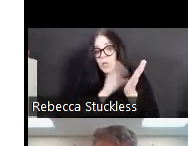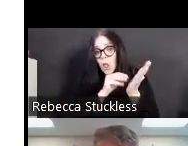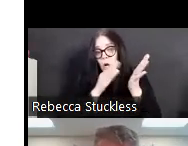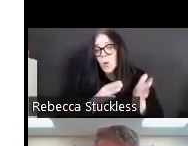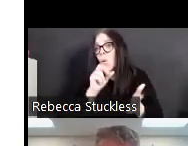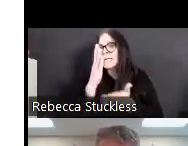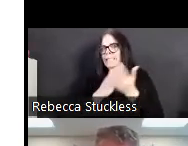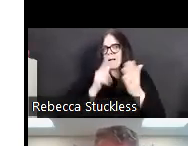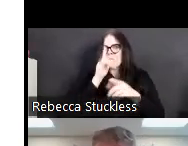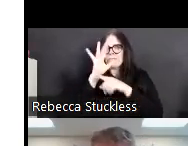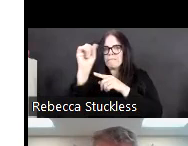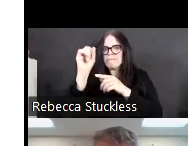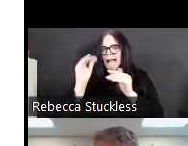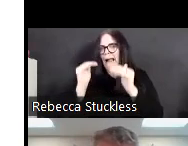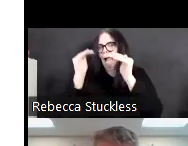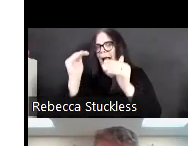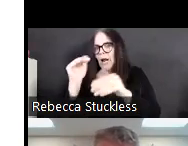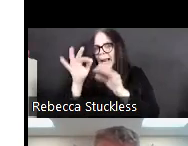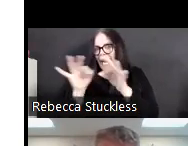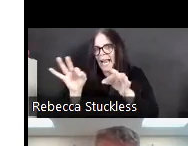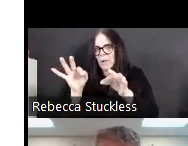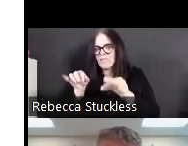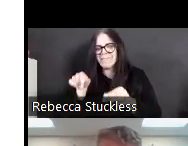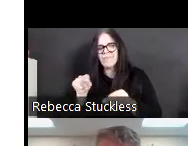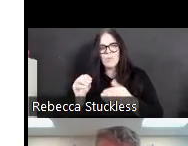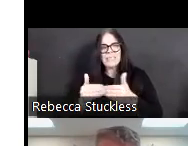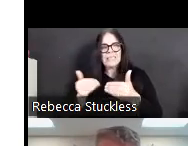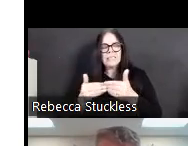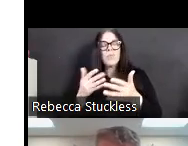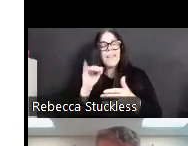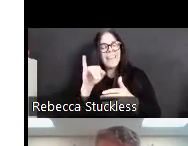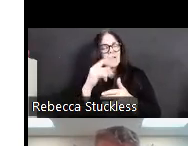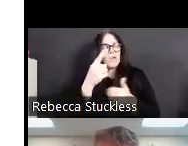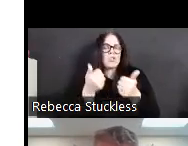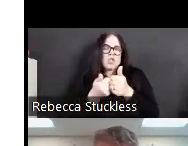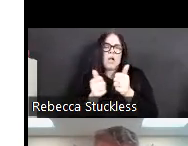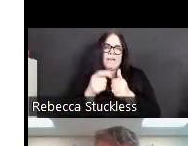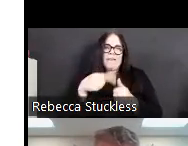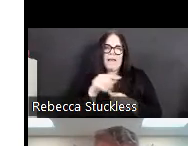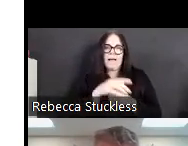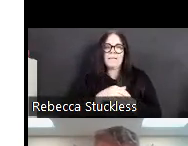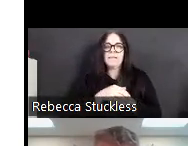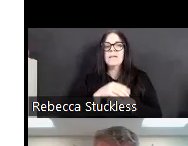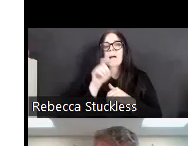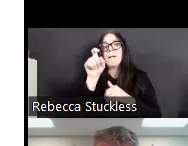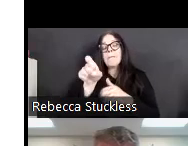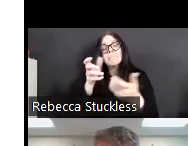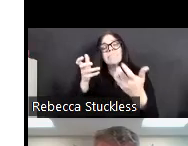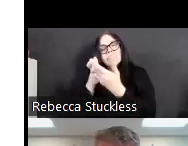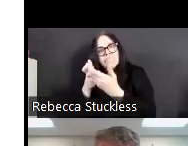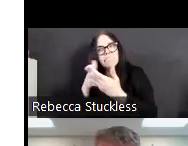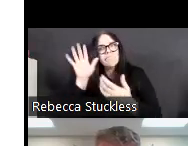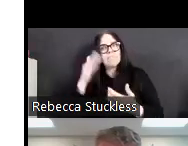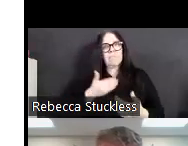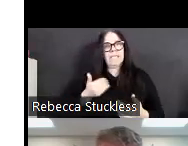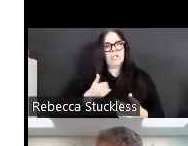language learners. So those might be some of the challenges with it. It has to meet the ministry's mandate on making judgments on opening a learning plan.